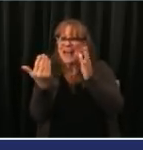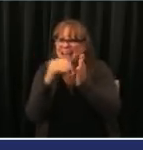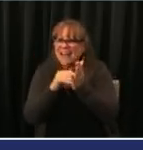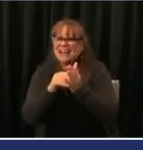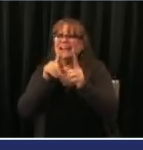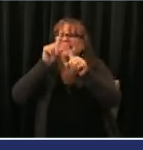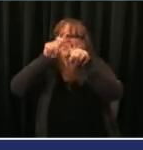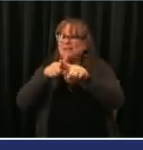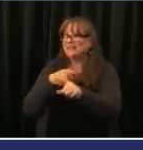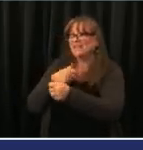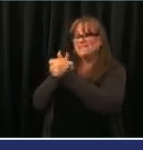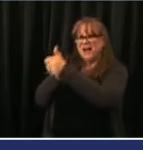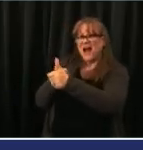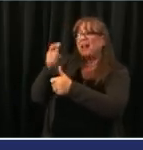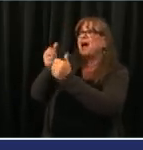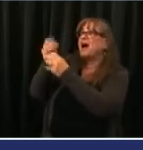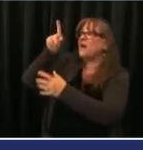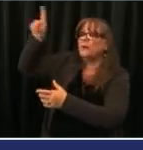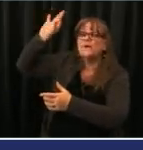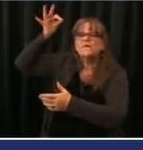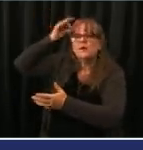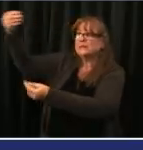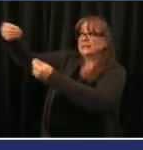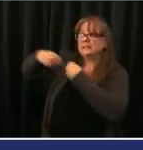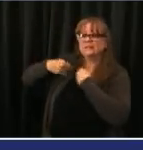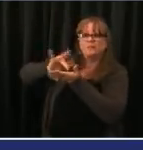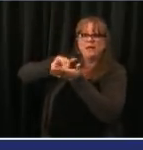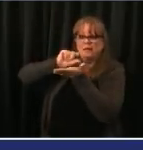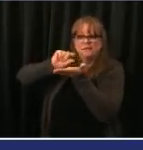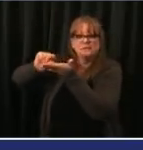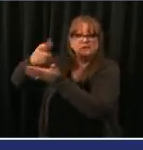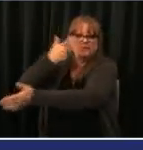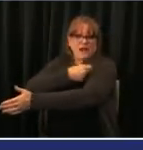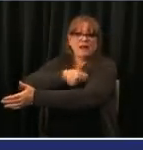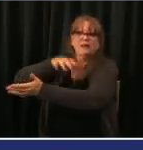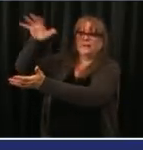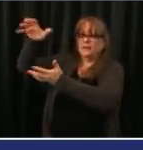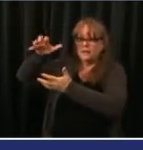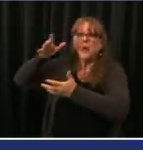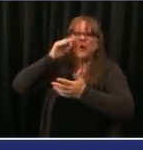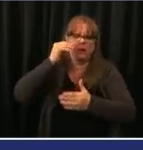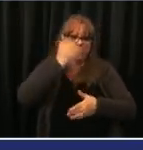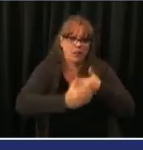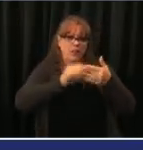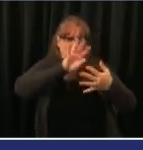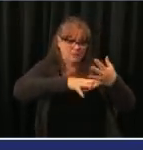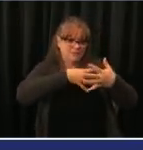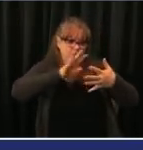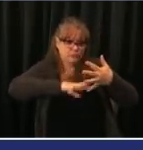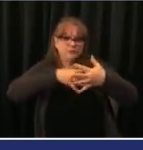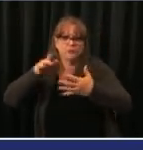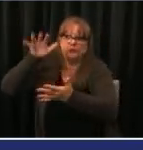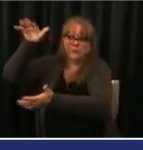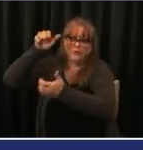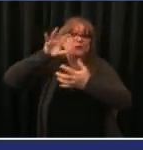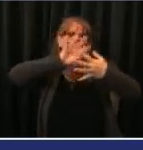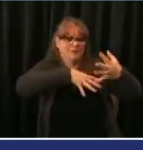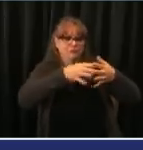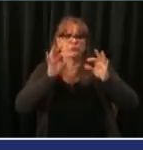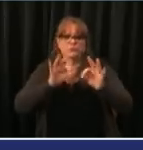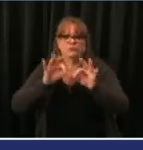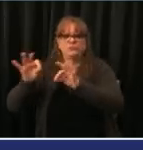we can. More information will follow as we move through phase 1B2. Next slide. So